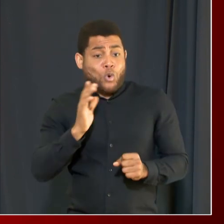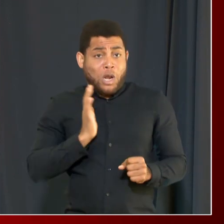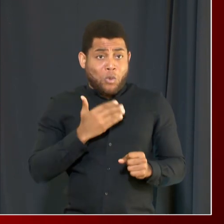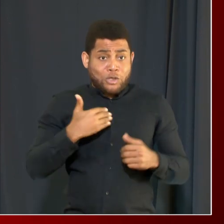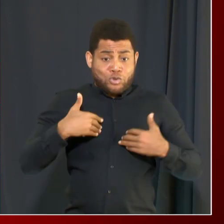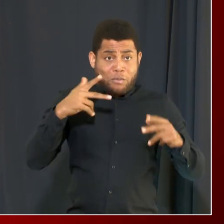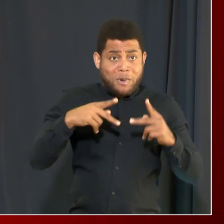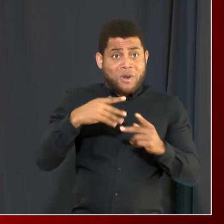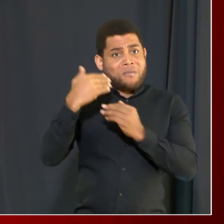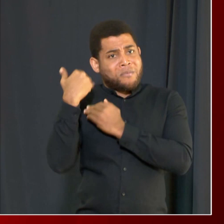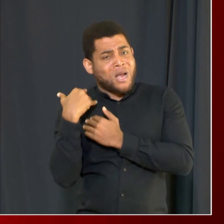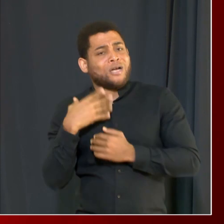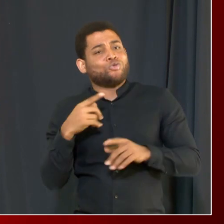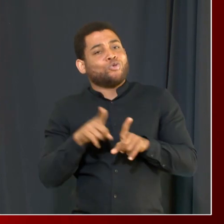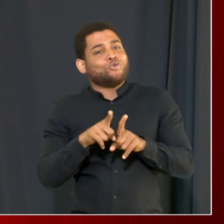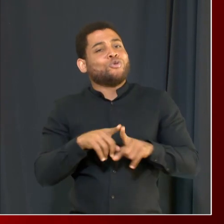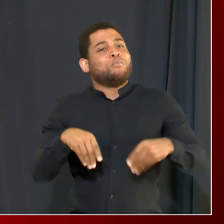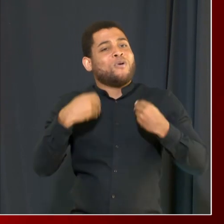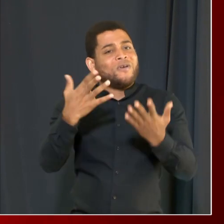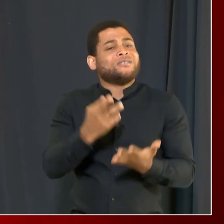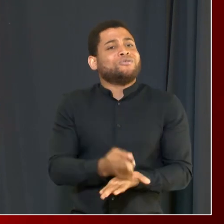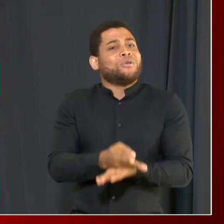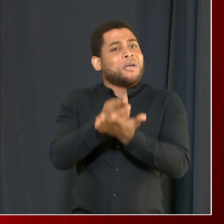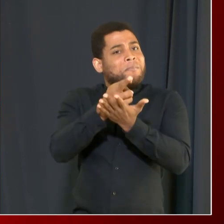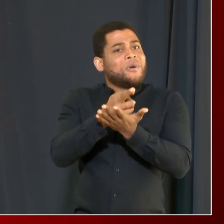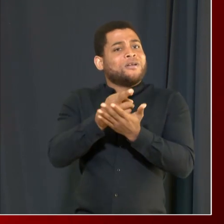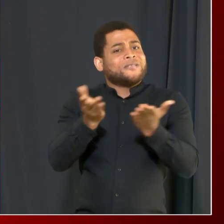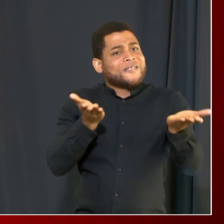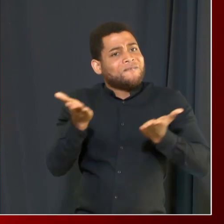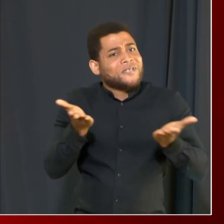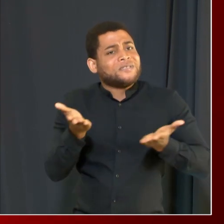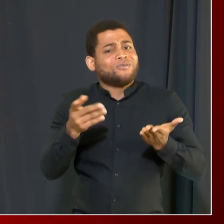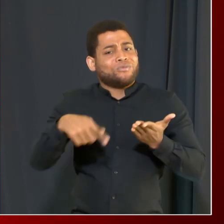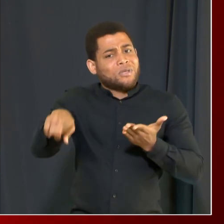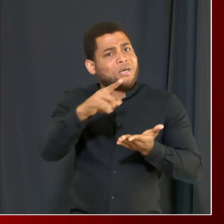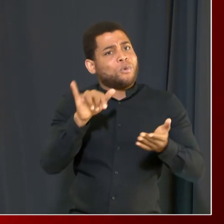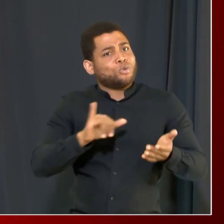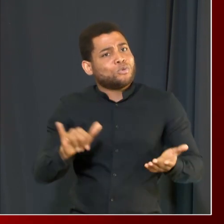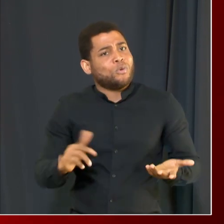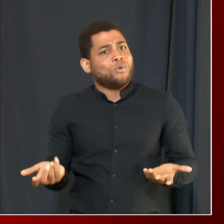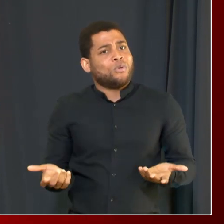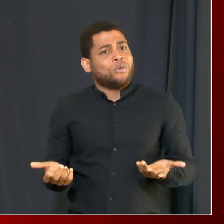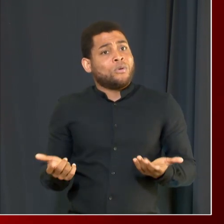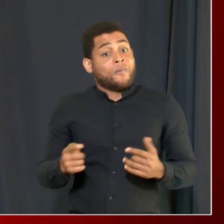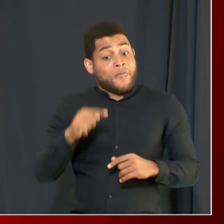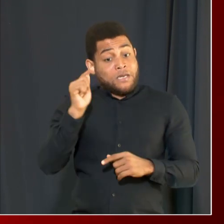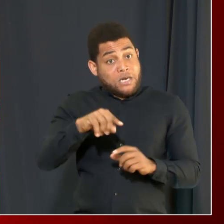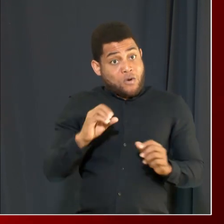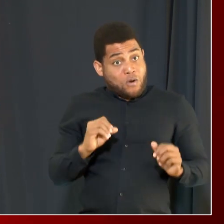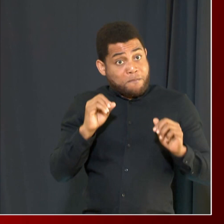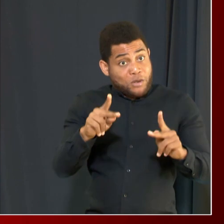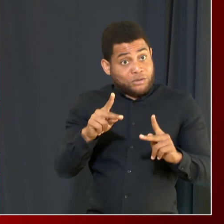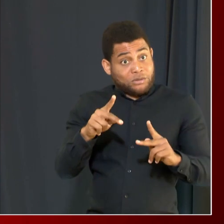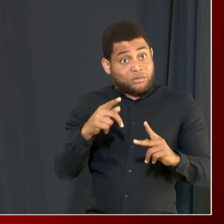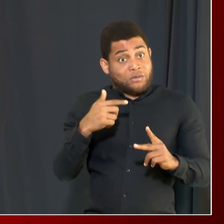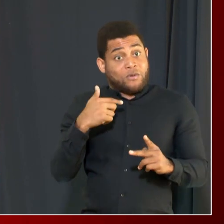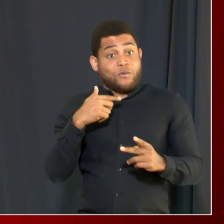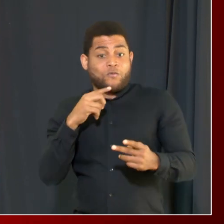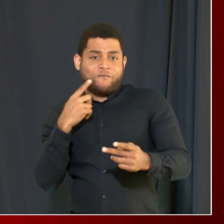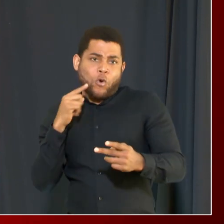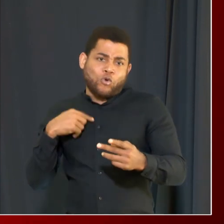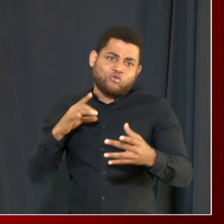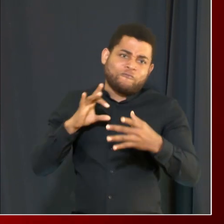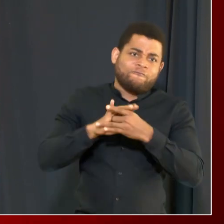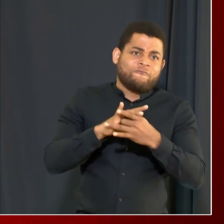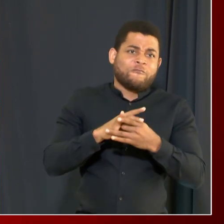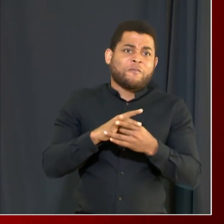them rehabilitative services. And what we think here is that this is an opportunity for us to connect what might be a young person